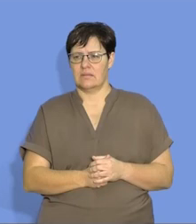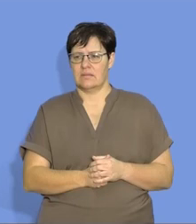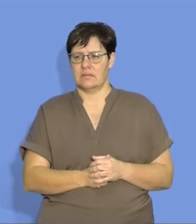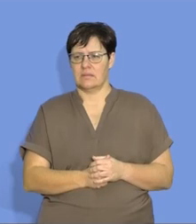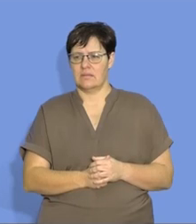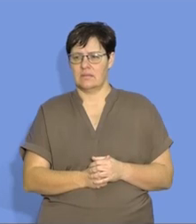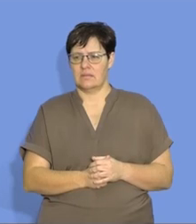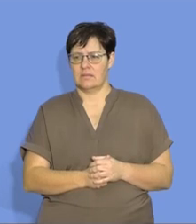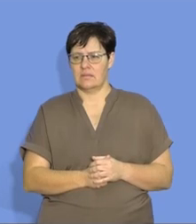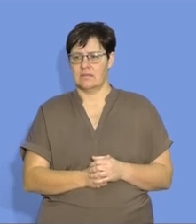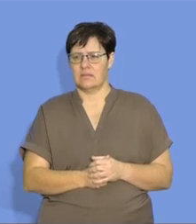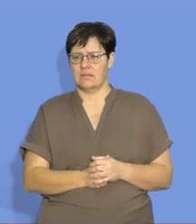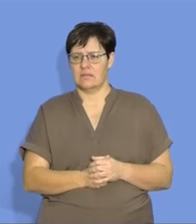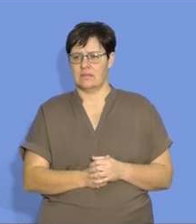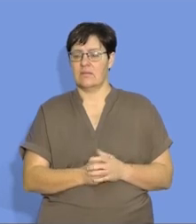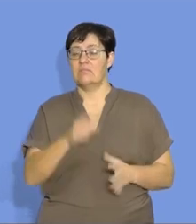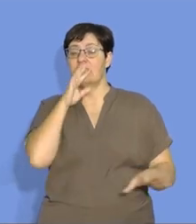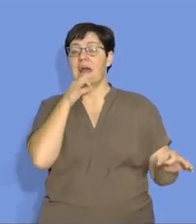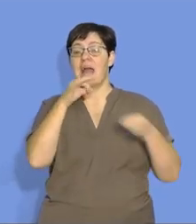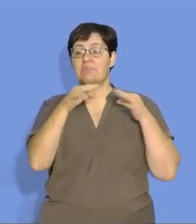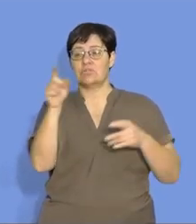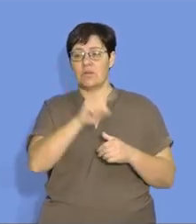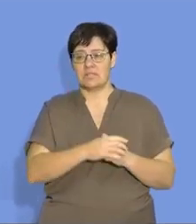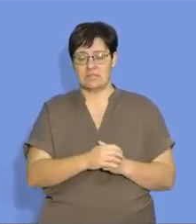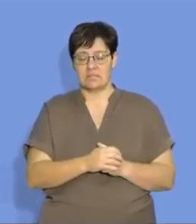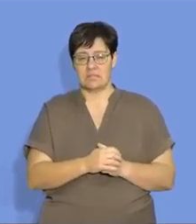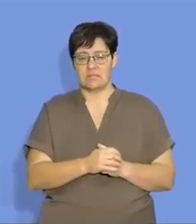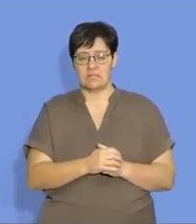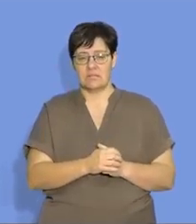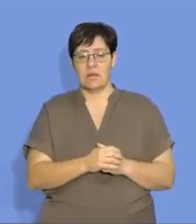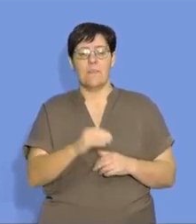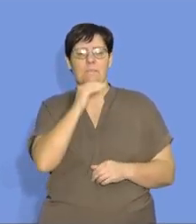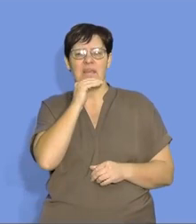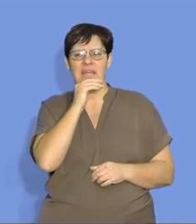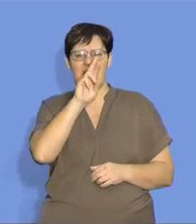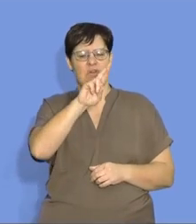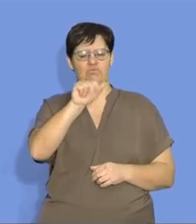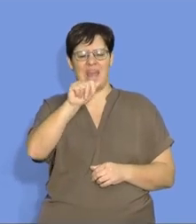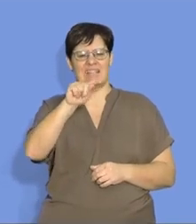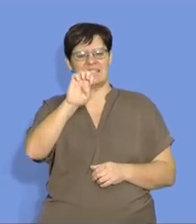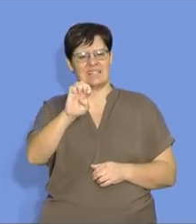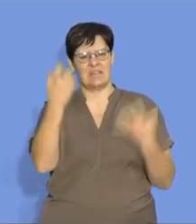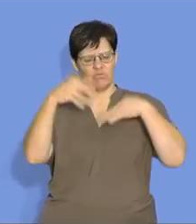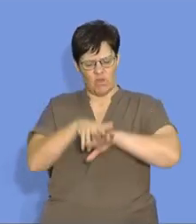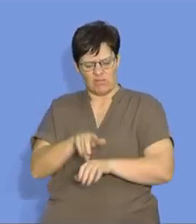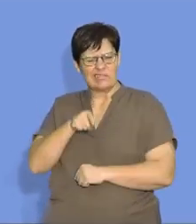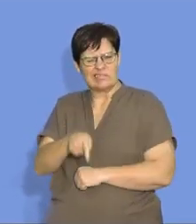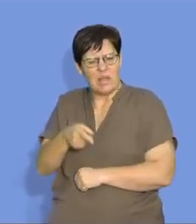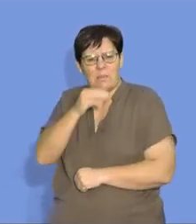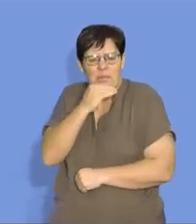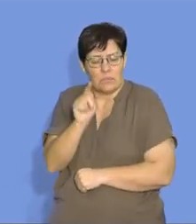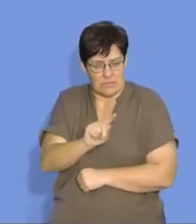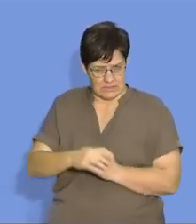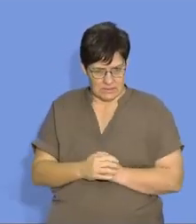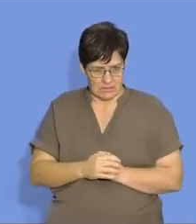I would like to look at the definition of rate of reaction, and then we will link